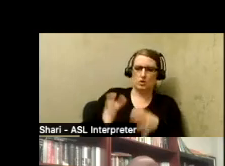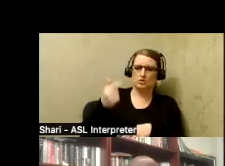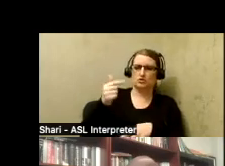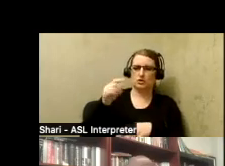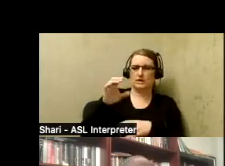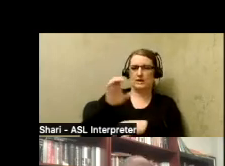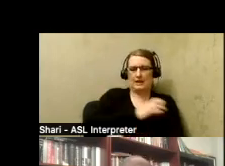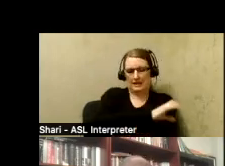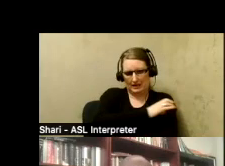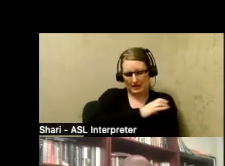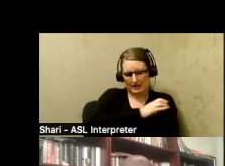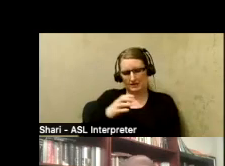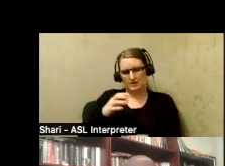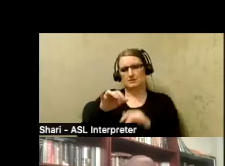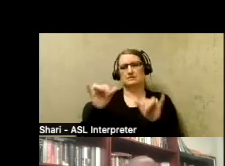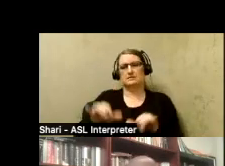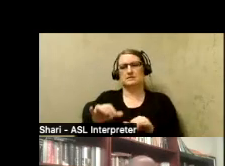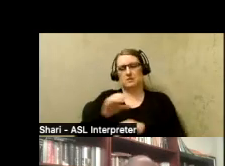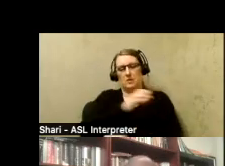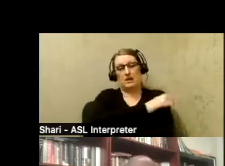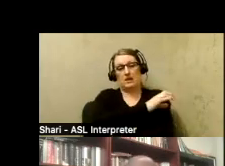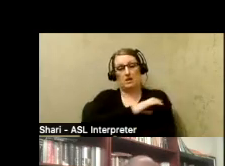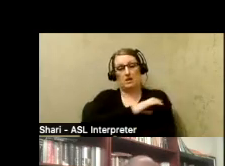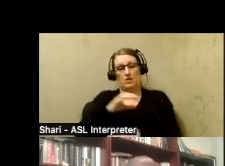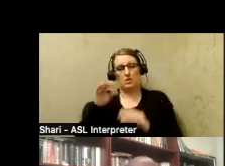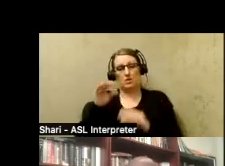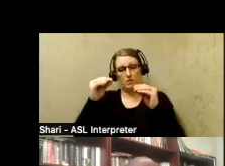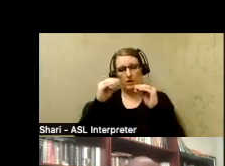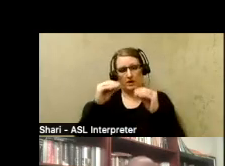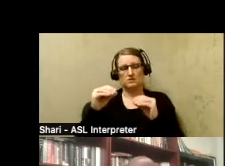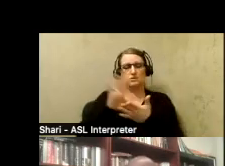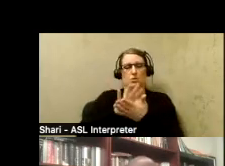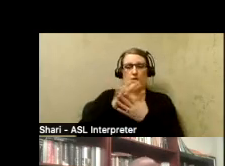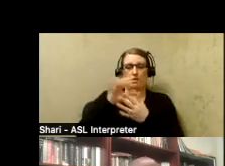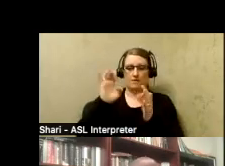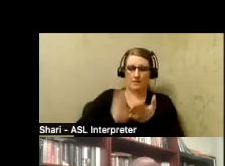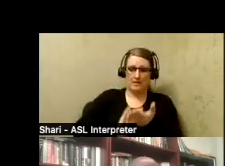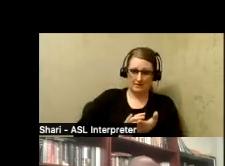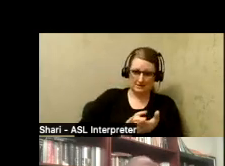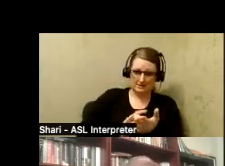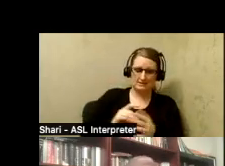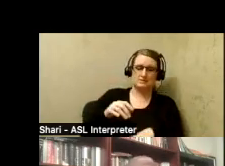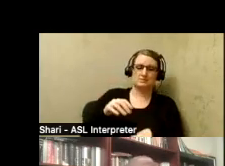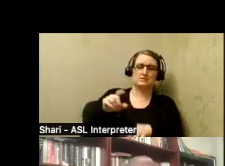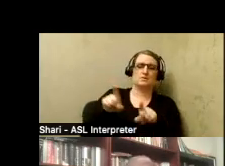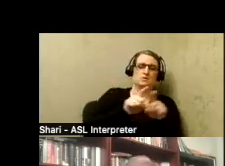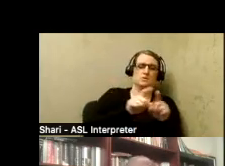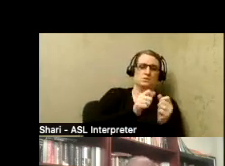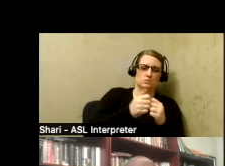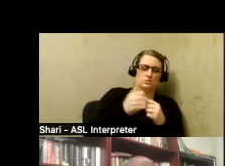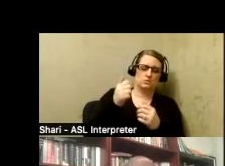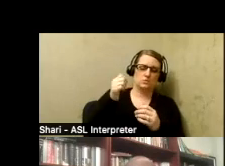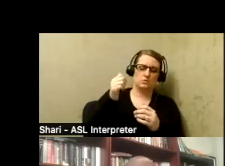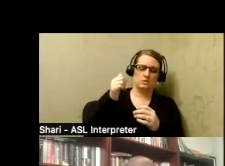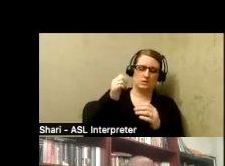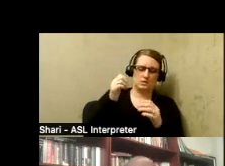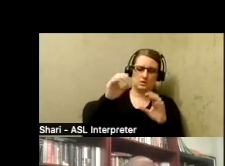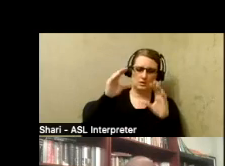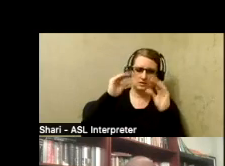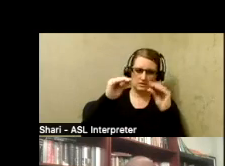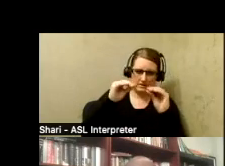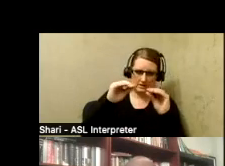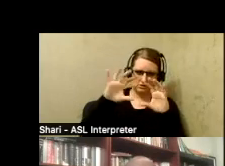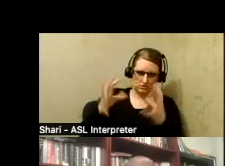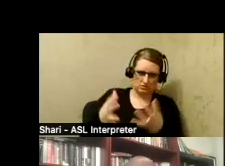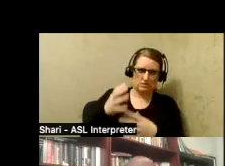Greene Clinic, assistant clinical professor at the Kahn School of Medicine, and adjunct supervising faculty in the clinical psychology